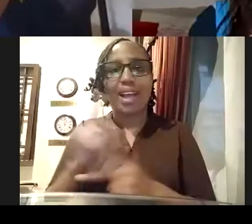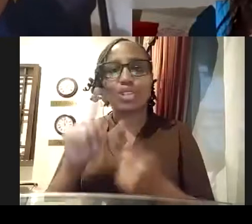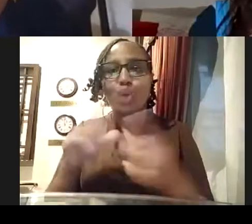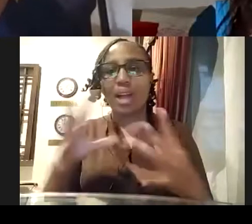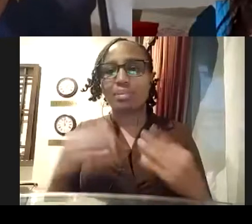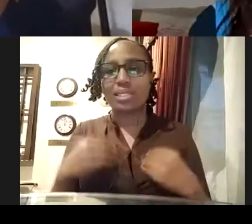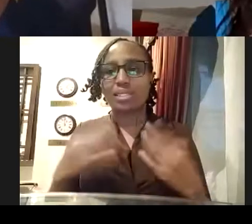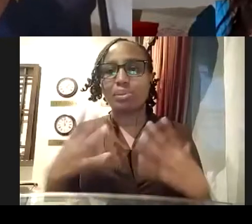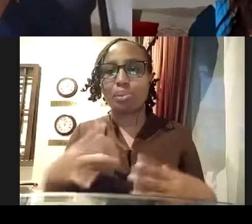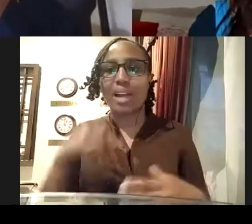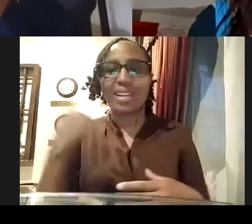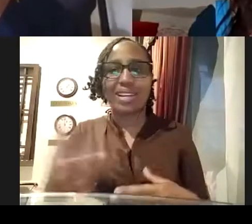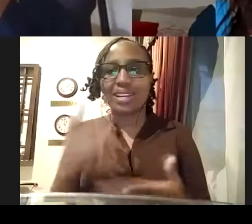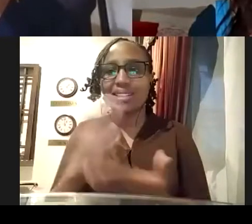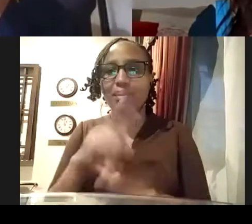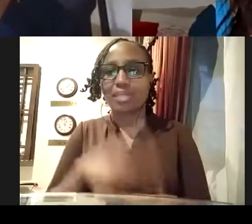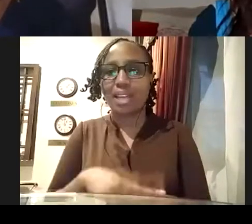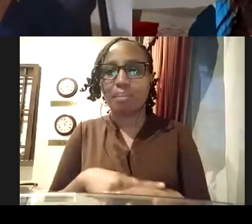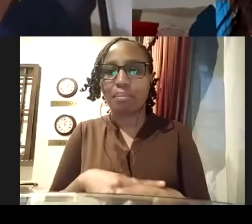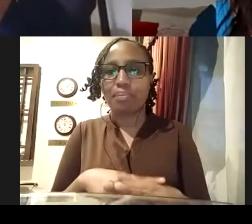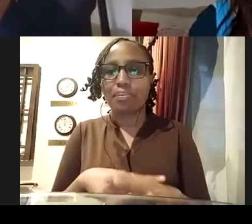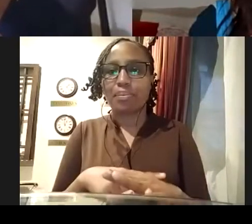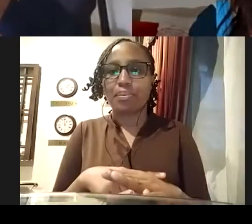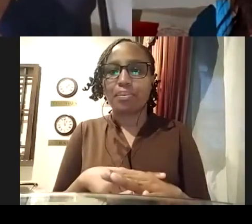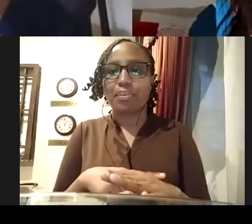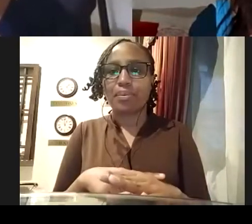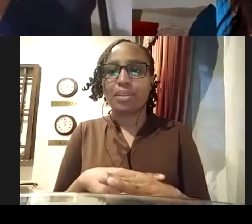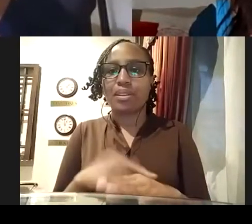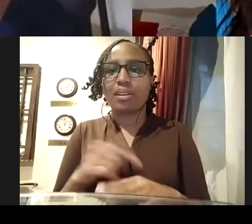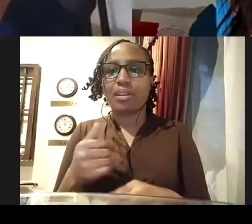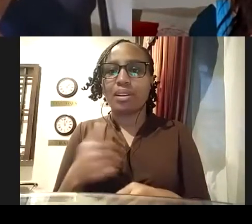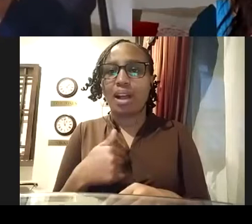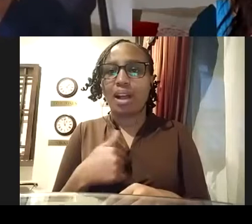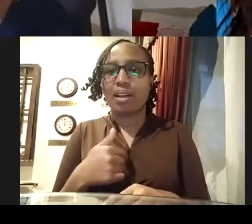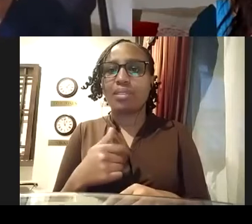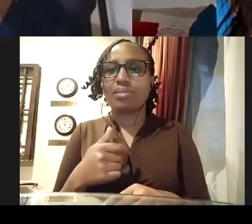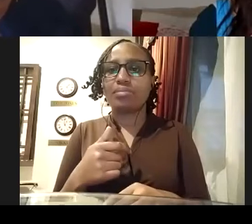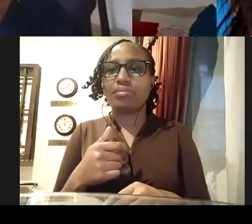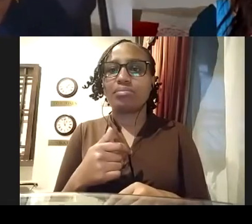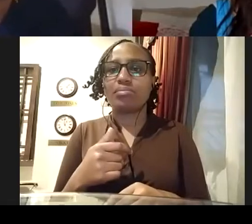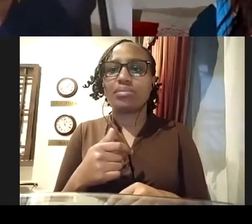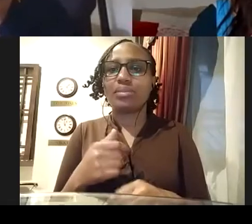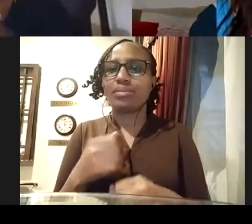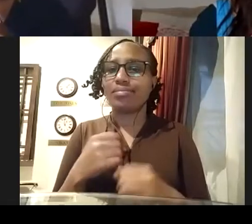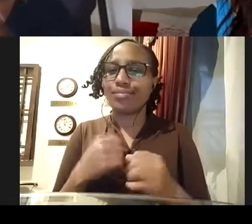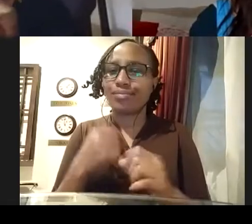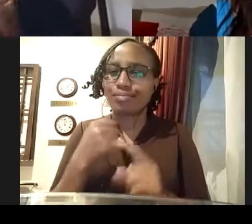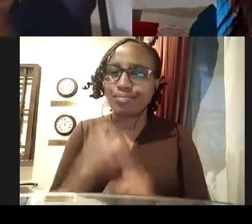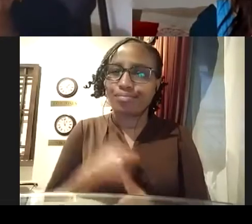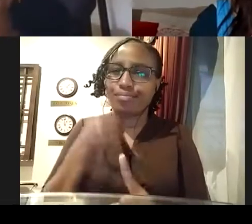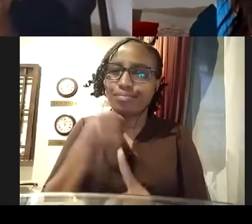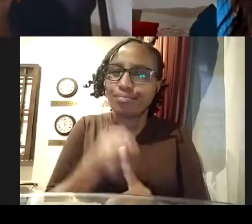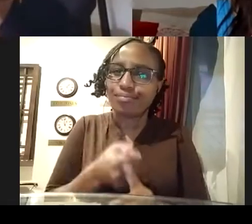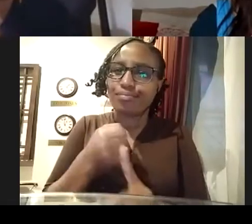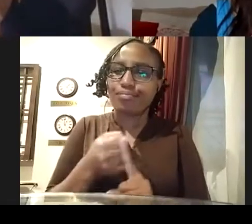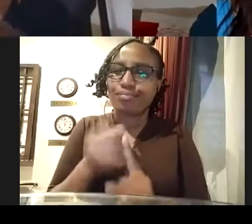sometimes. I fiercely and violently defend and look up to anybody who's brave